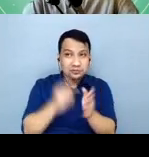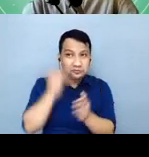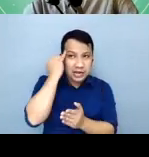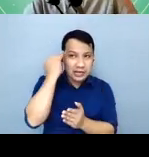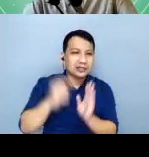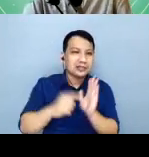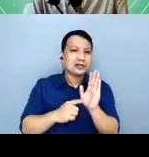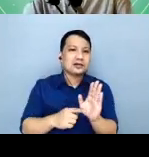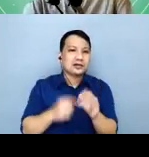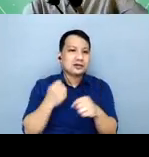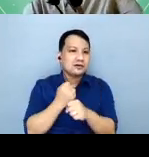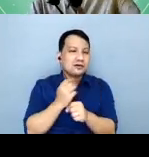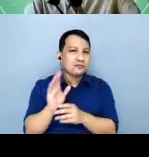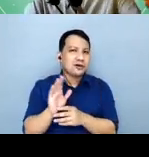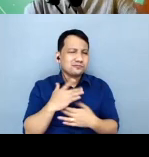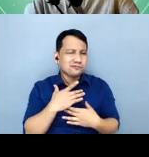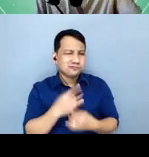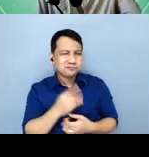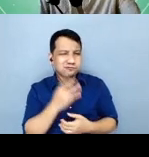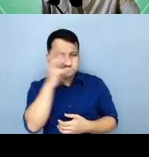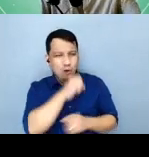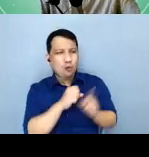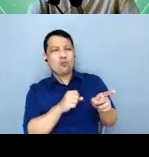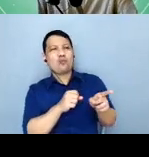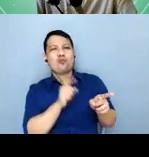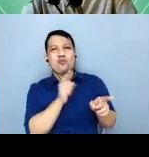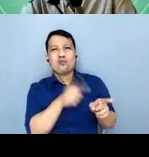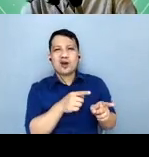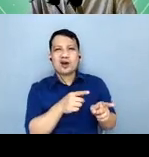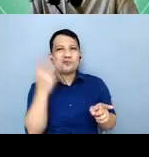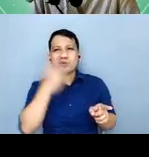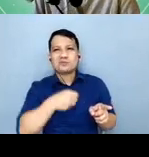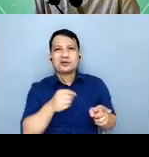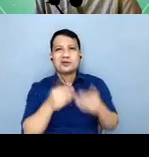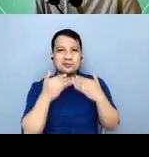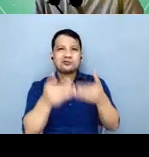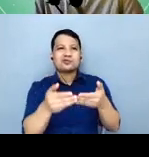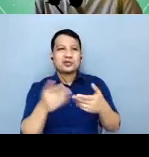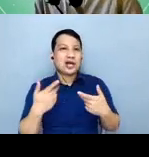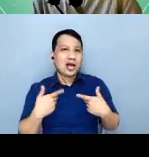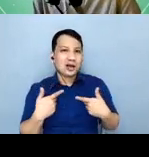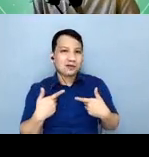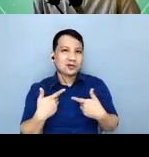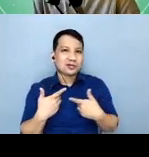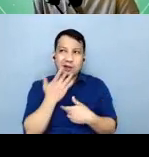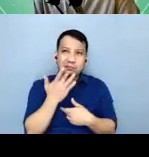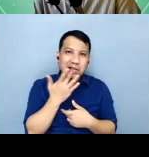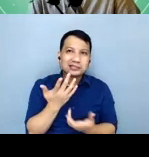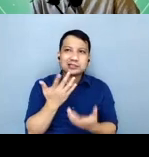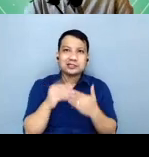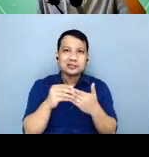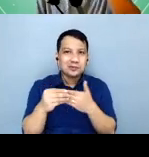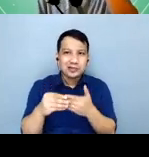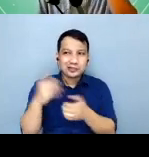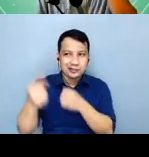kind of makes it more interesting. And it's kind of clear that, oh, yeah, that's a lot more sustainable than having to buy rolls of plastic every year.